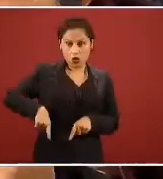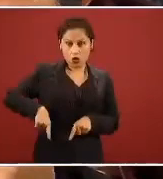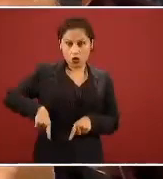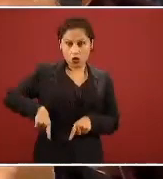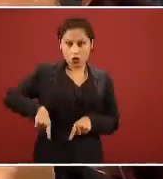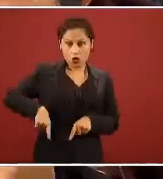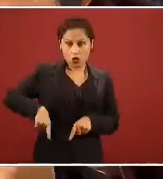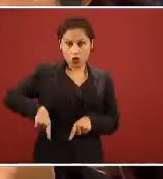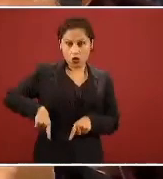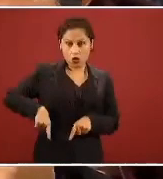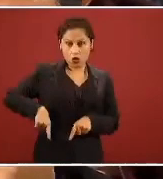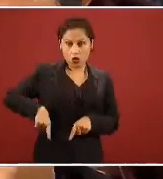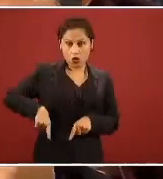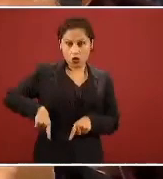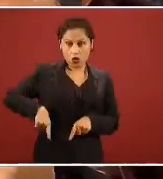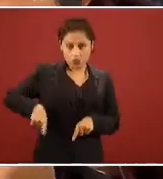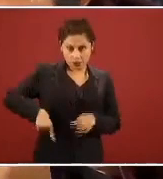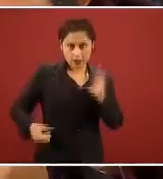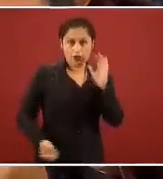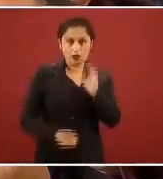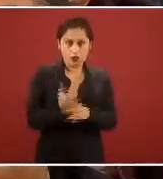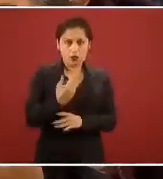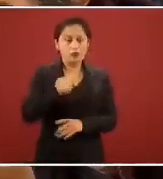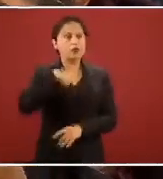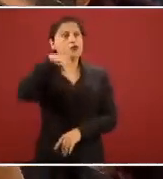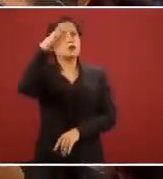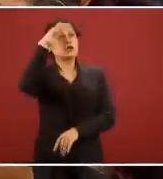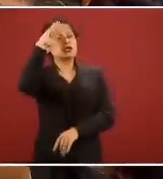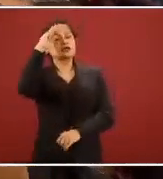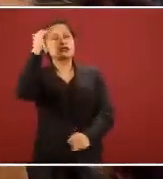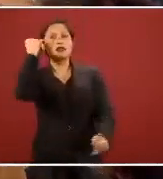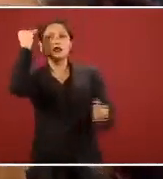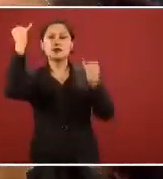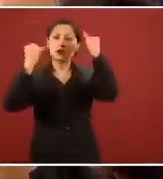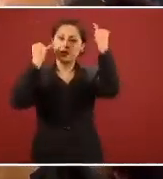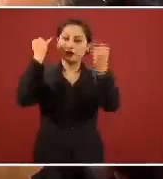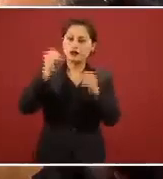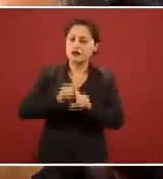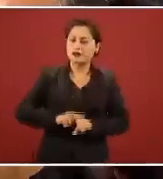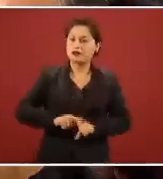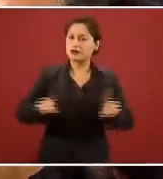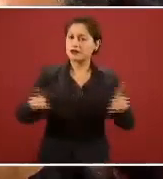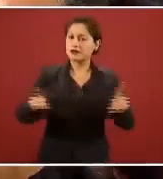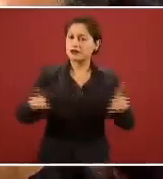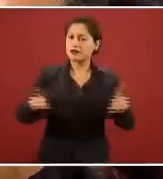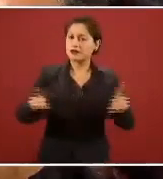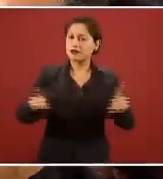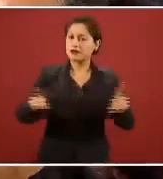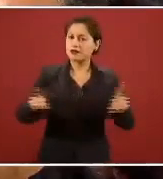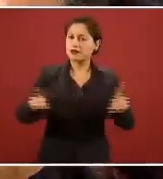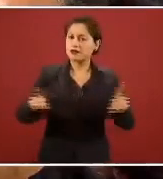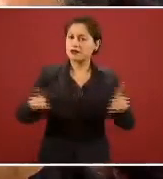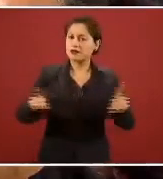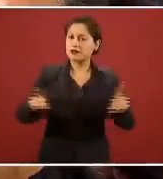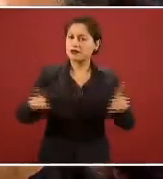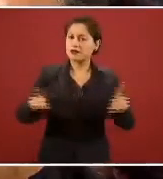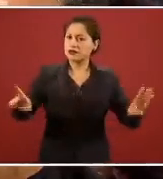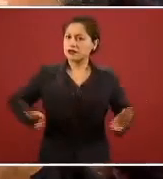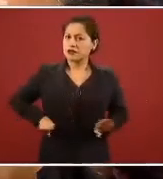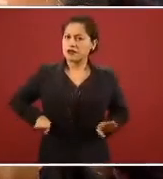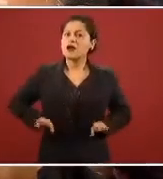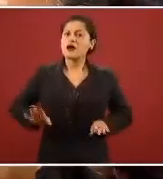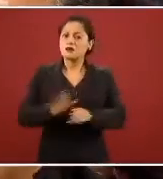it was the first breakfast with this new government. En el que en efecto se apostó a un cambio. And we bet on a